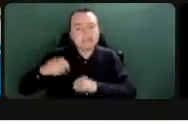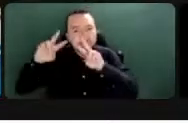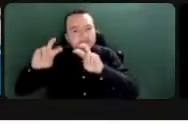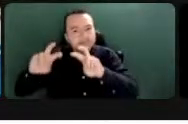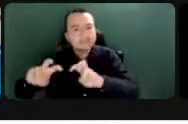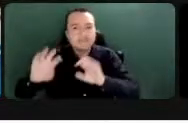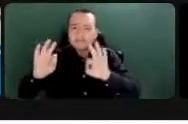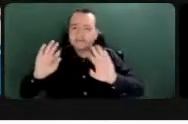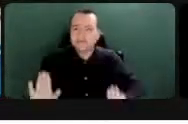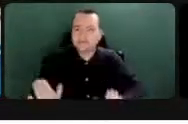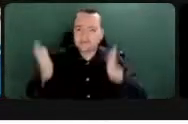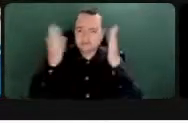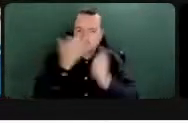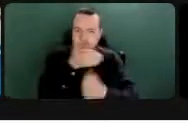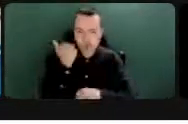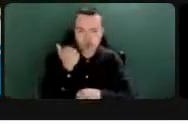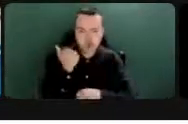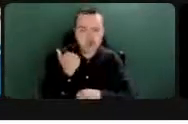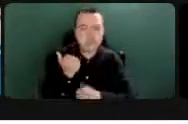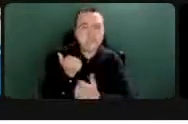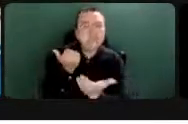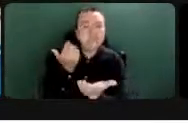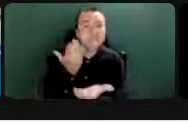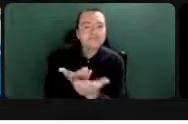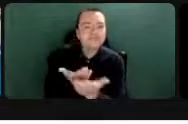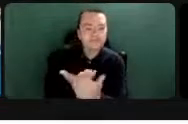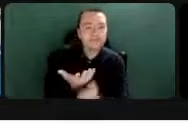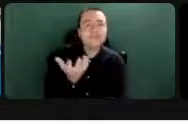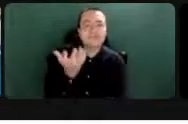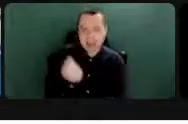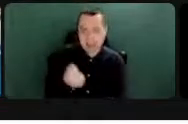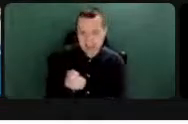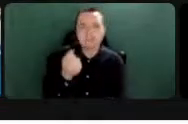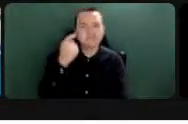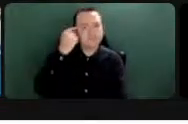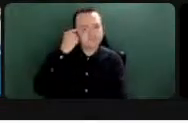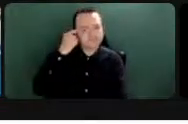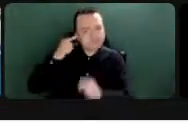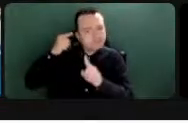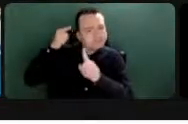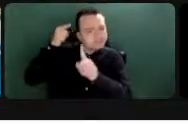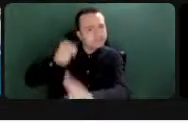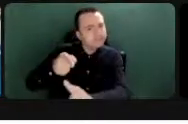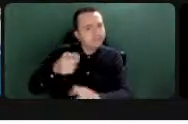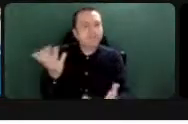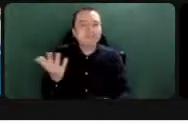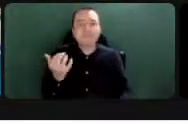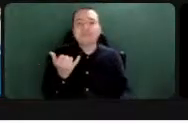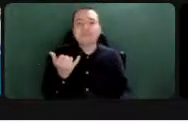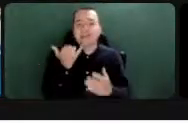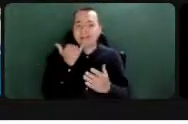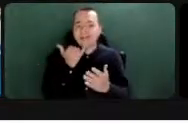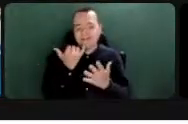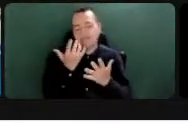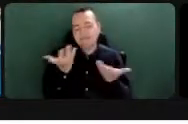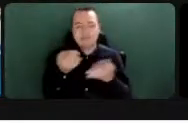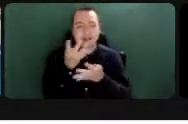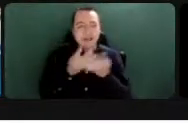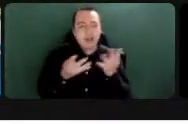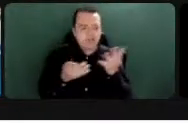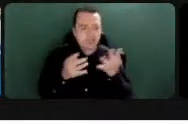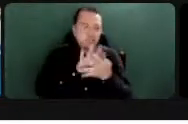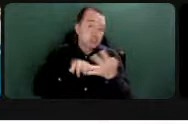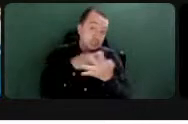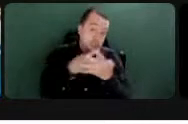to the review, a DOI, a link to the review, and what languages the review was available in. and whether or not the review was free to view. And we've